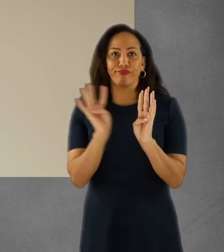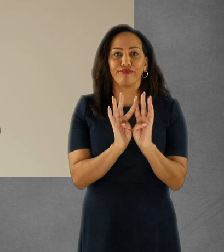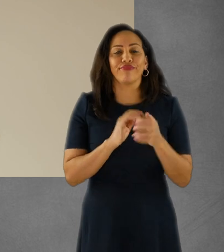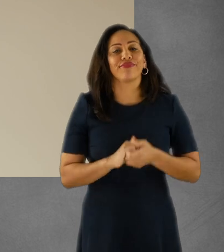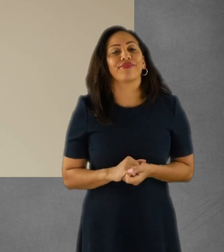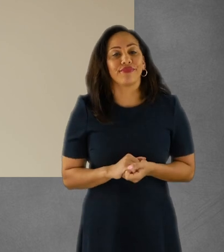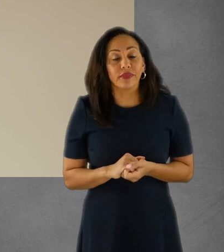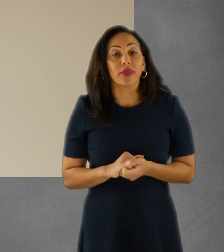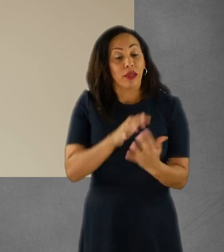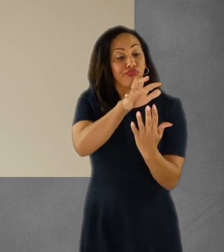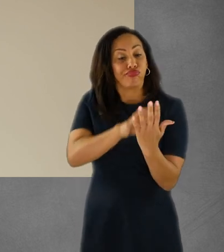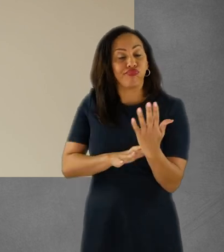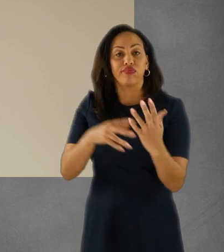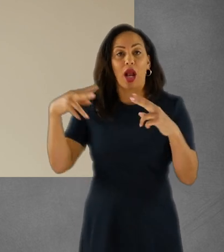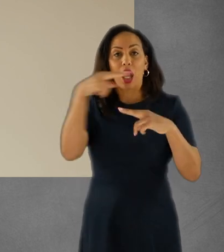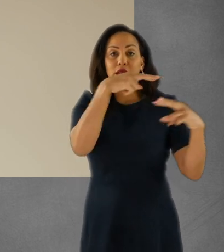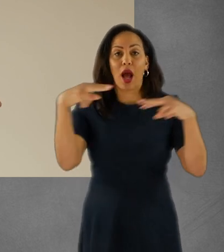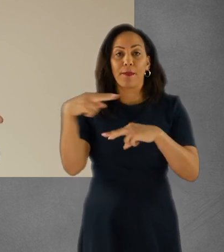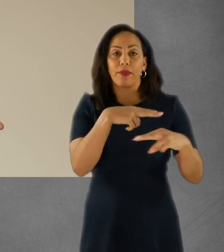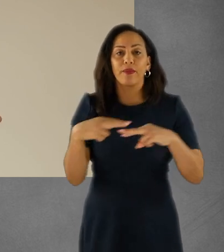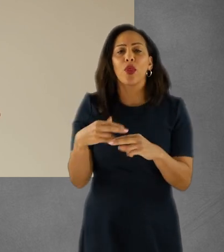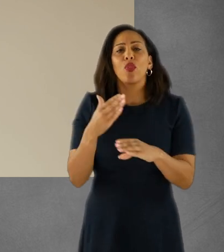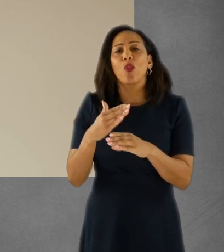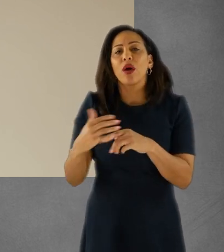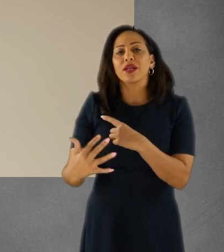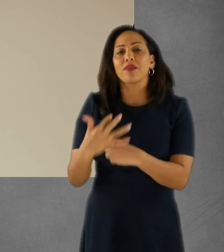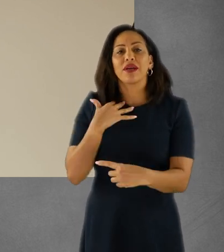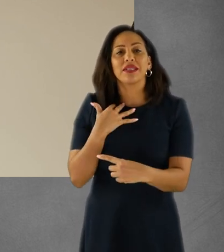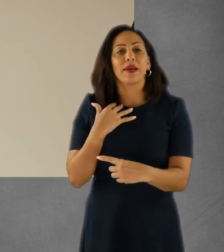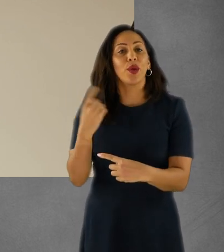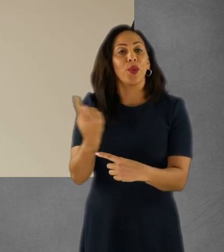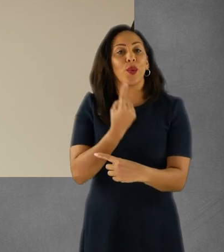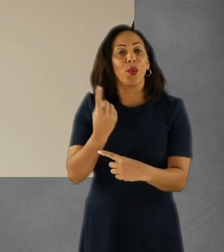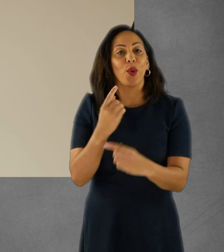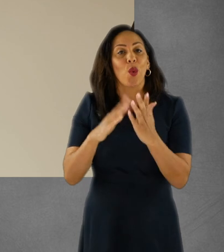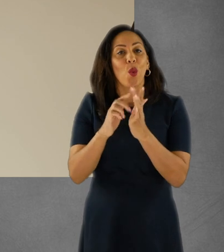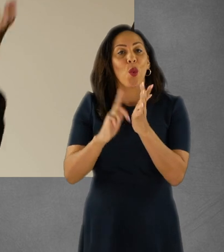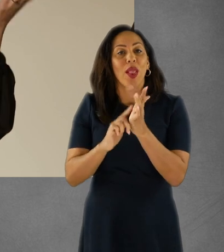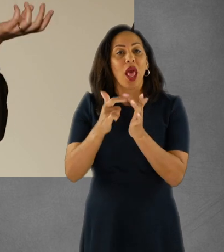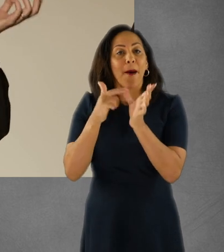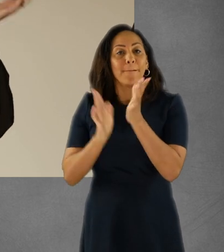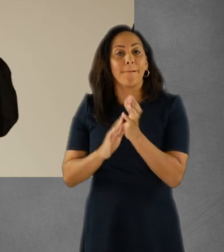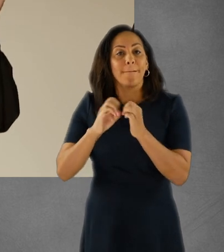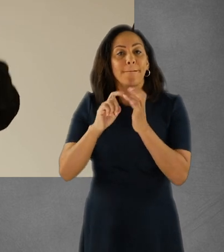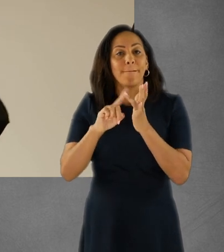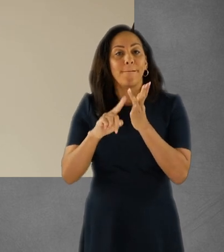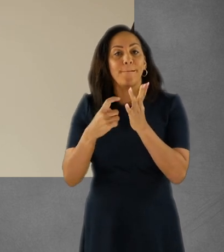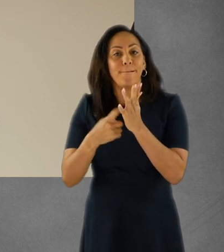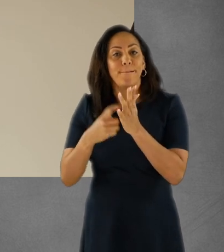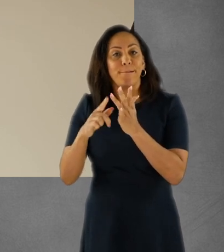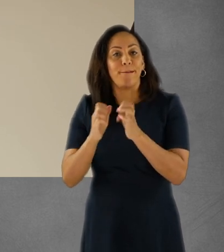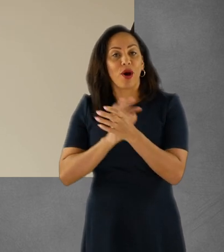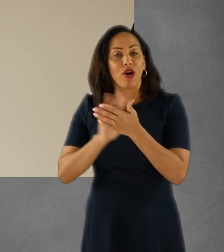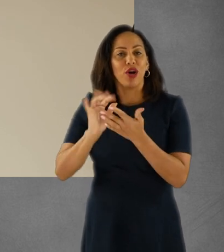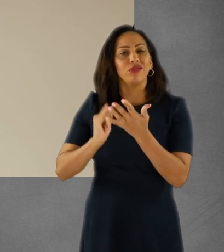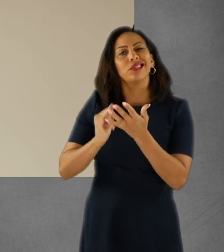and kind of cut them up. The work is also very inspired by William S. Burroughs and his theory that language is a virus from outer